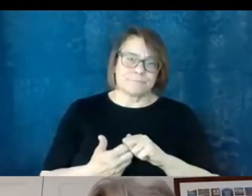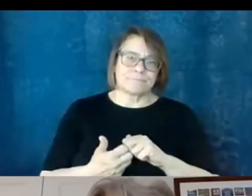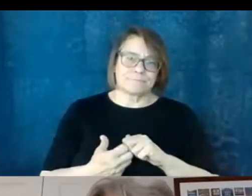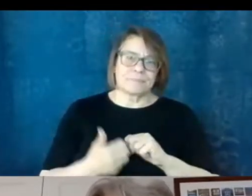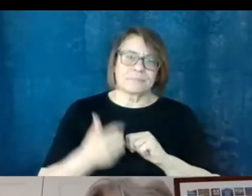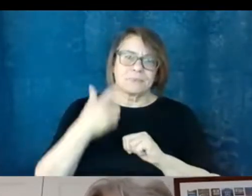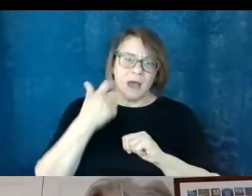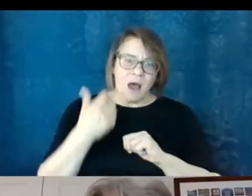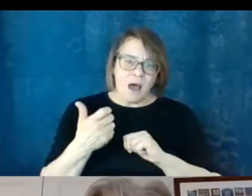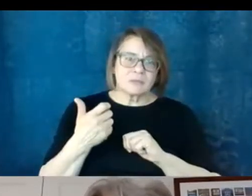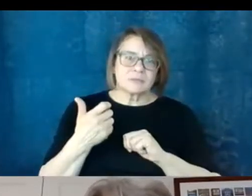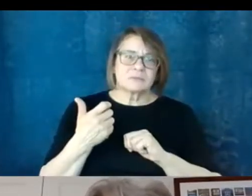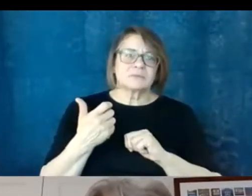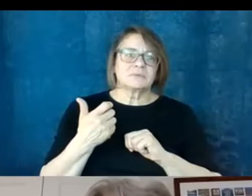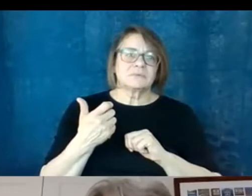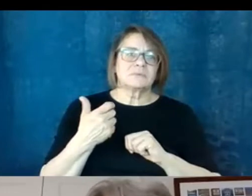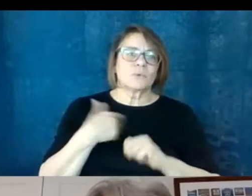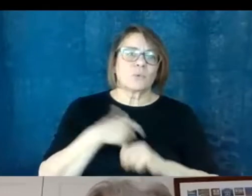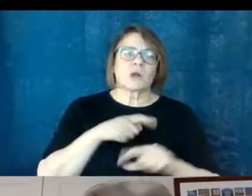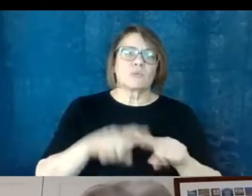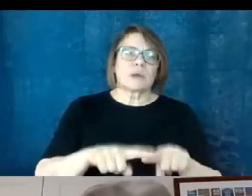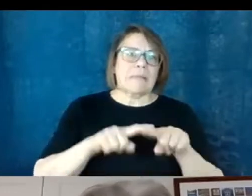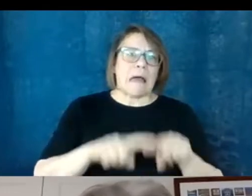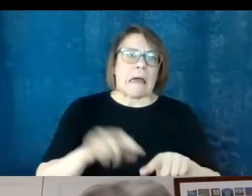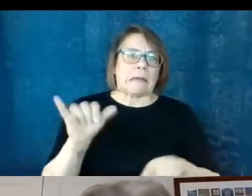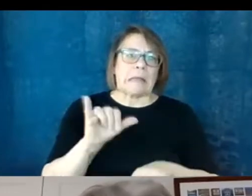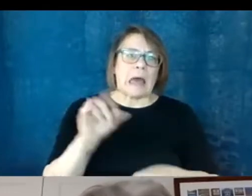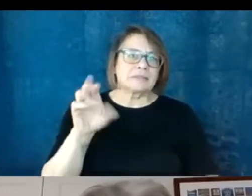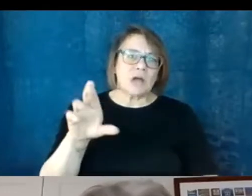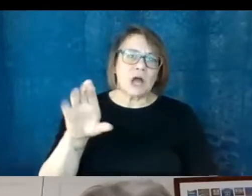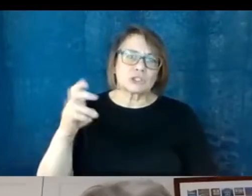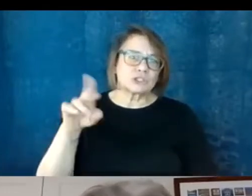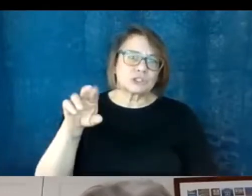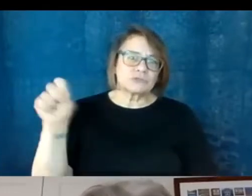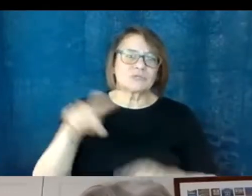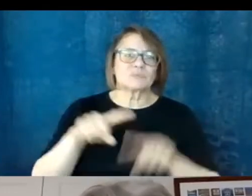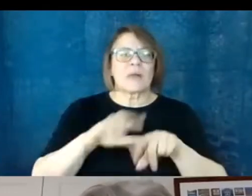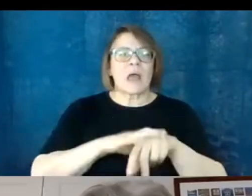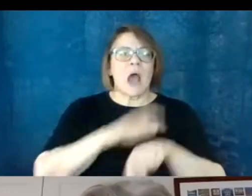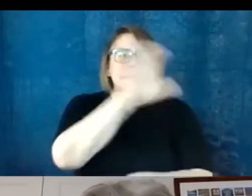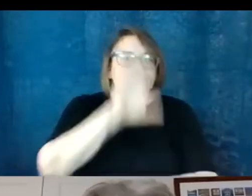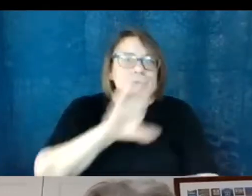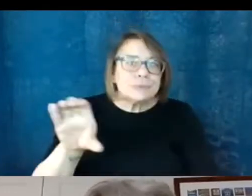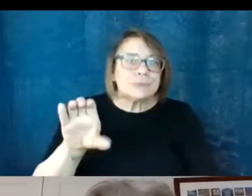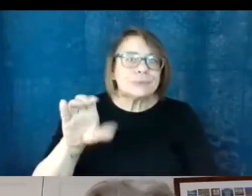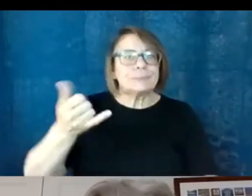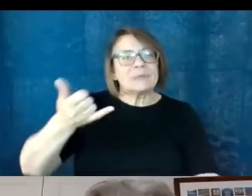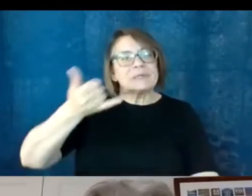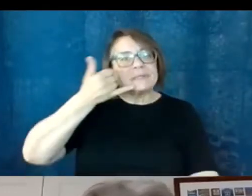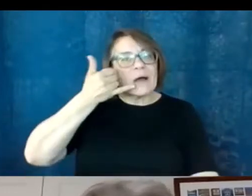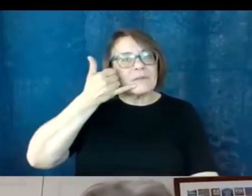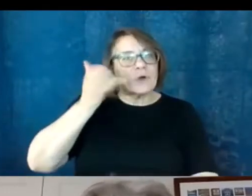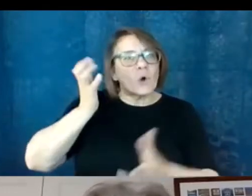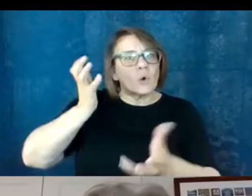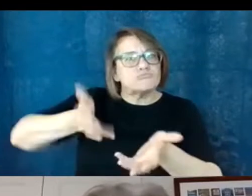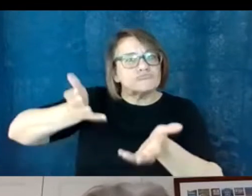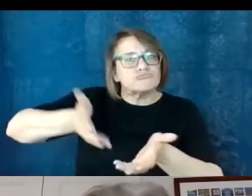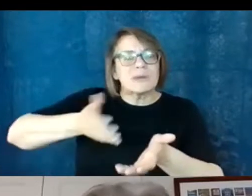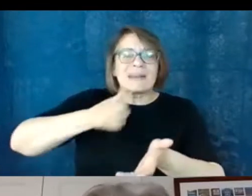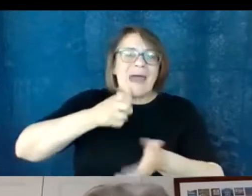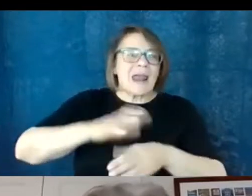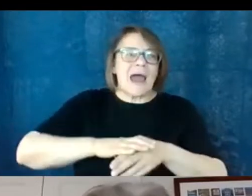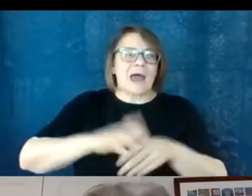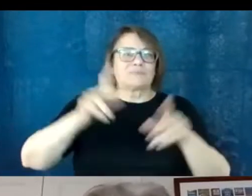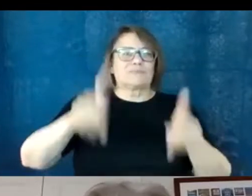because we are relying so much, like Dr. Childress was talking about, on Zoom and telephone conversations, much less on the person to